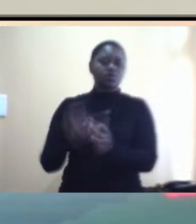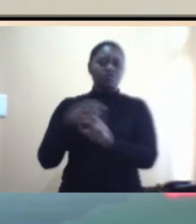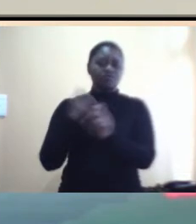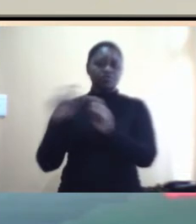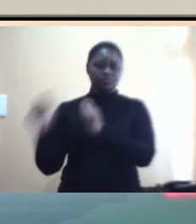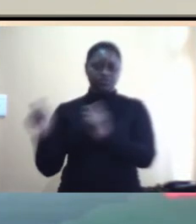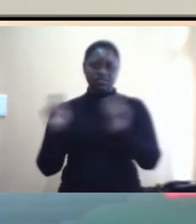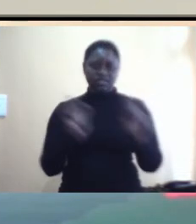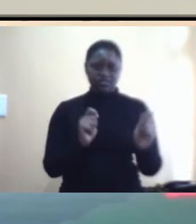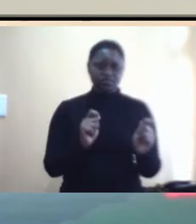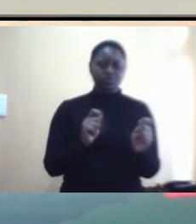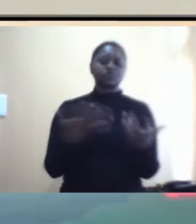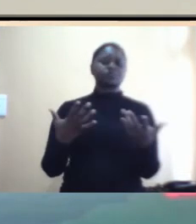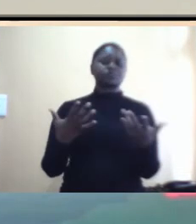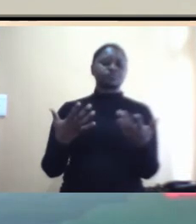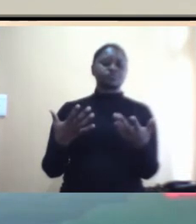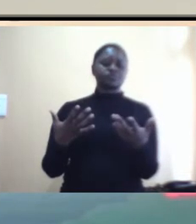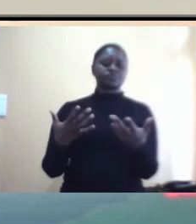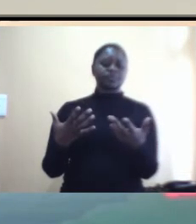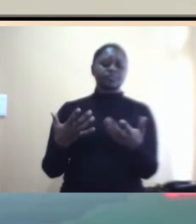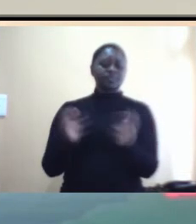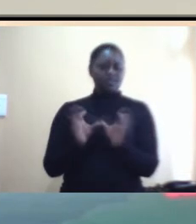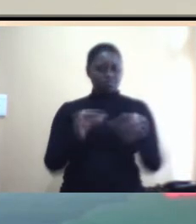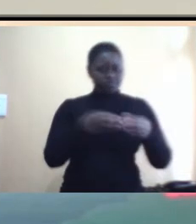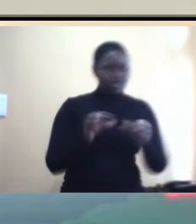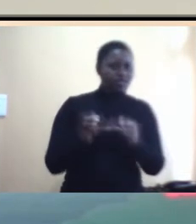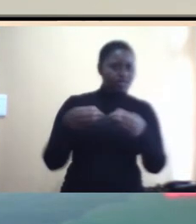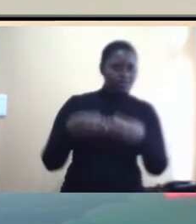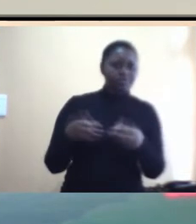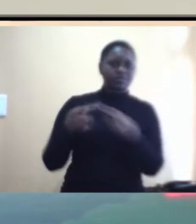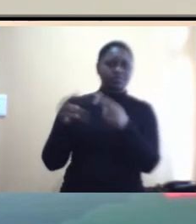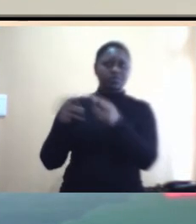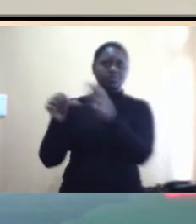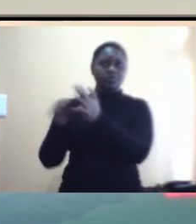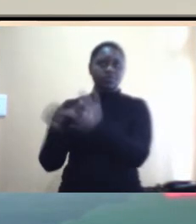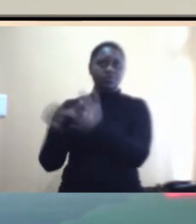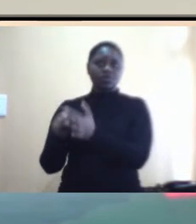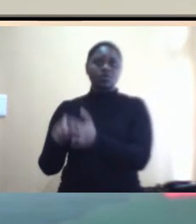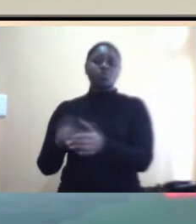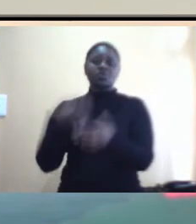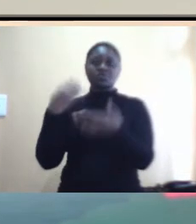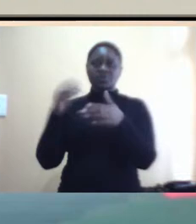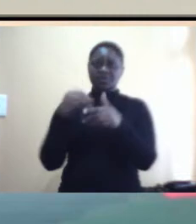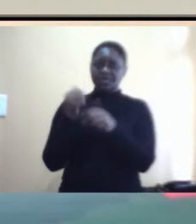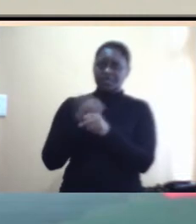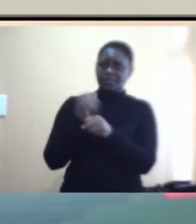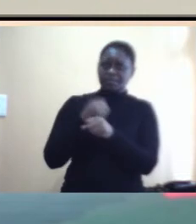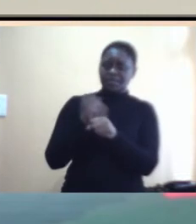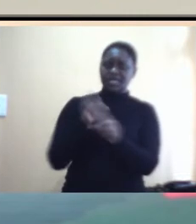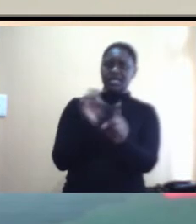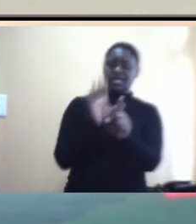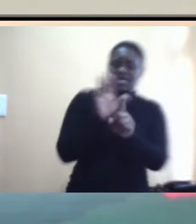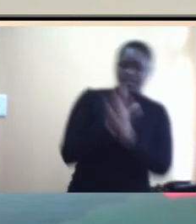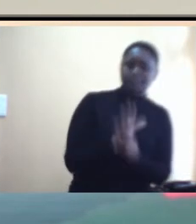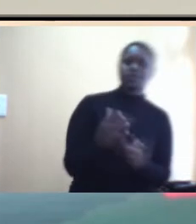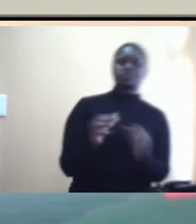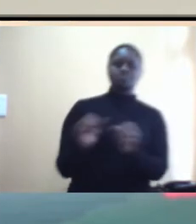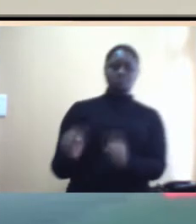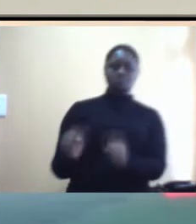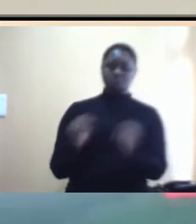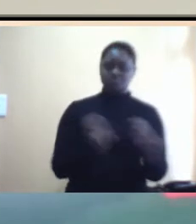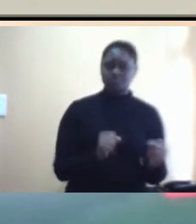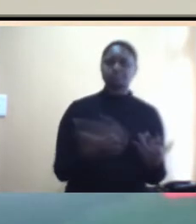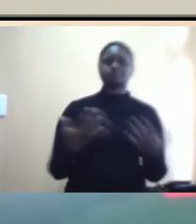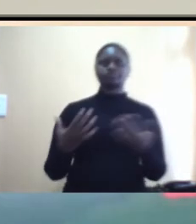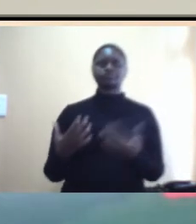transport interruption and quarantine measures, which would cause impact on stable